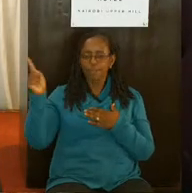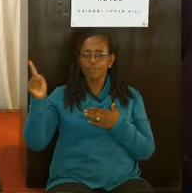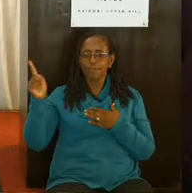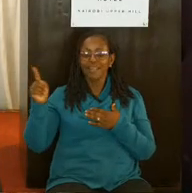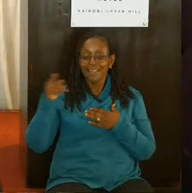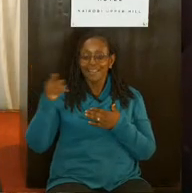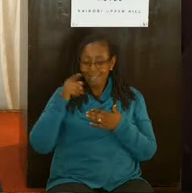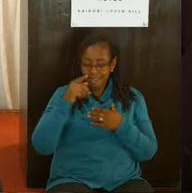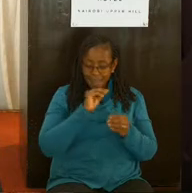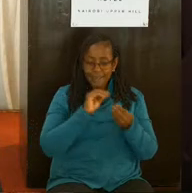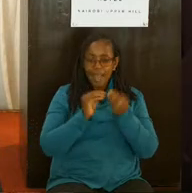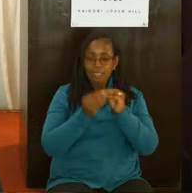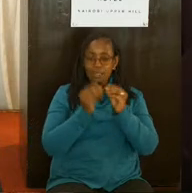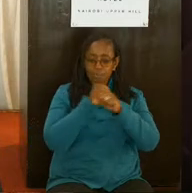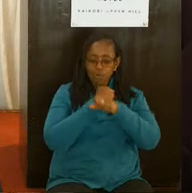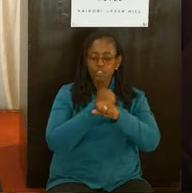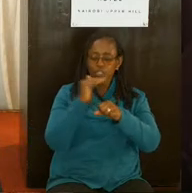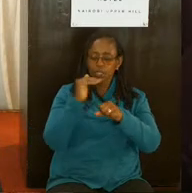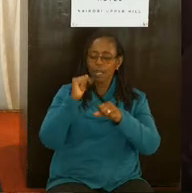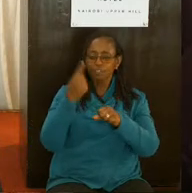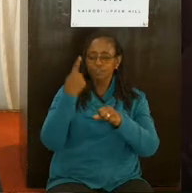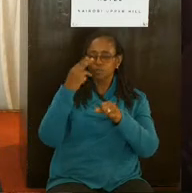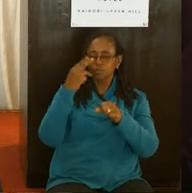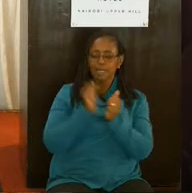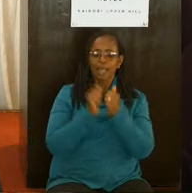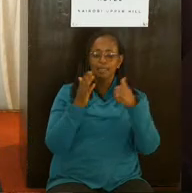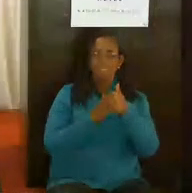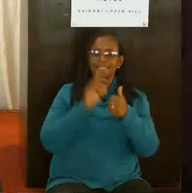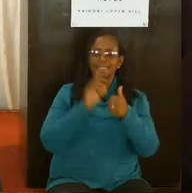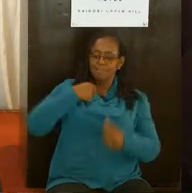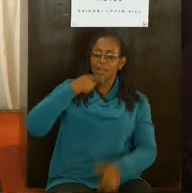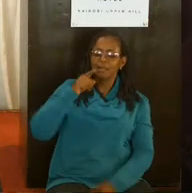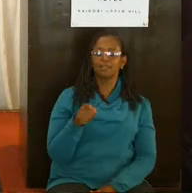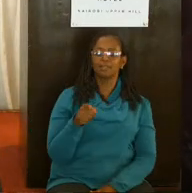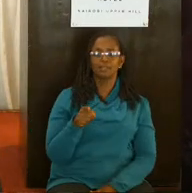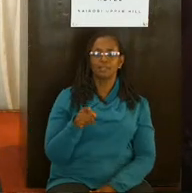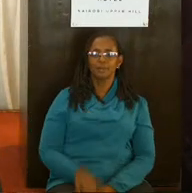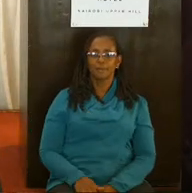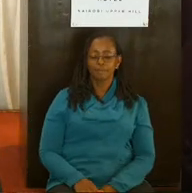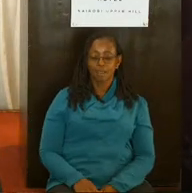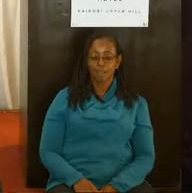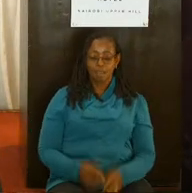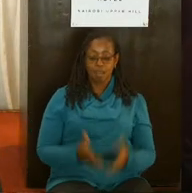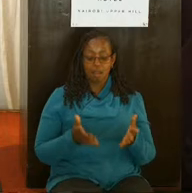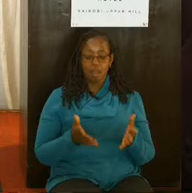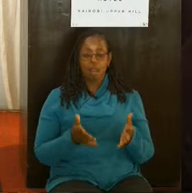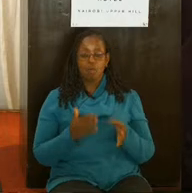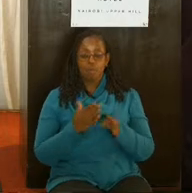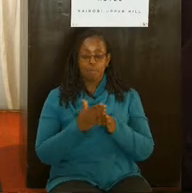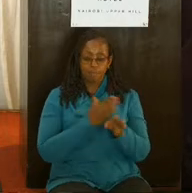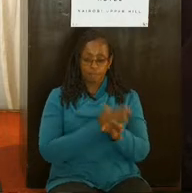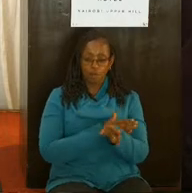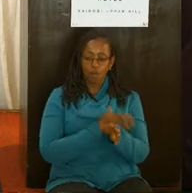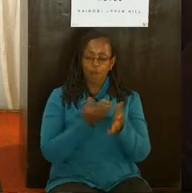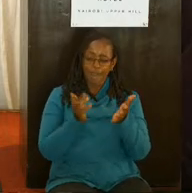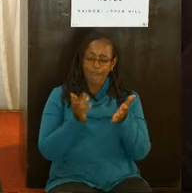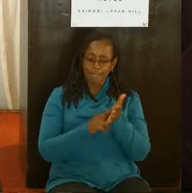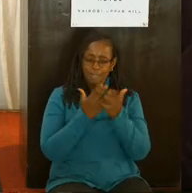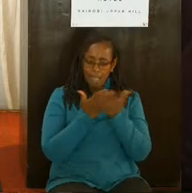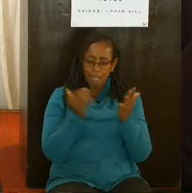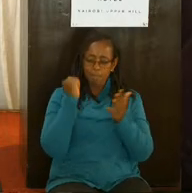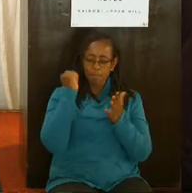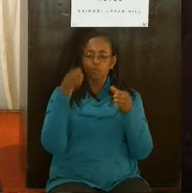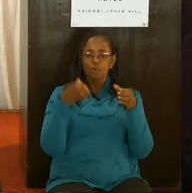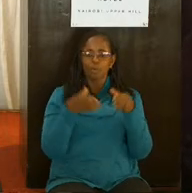protection act of 2019. as we speak now before registering any political